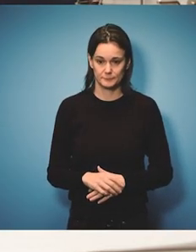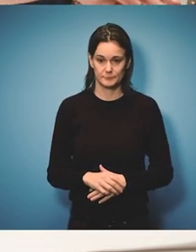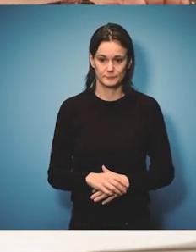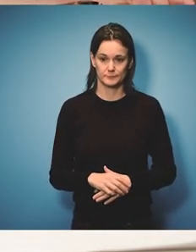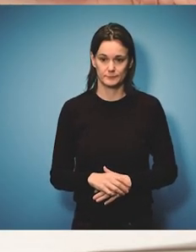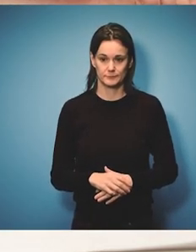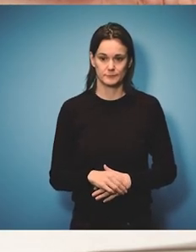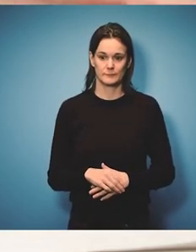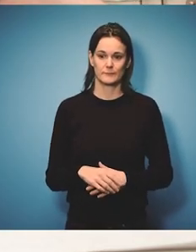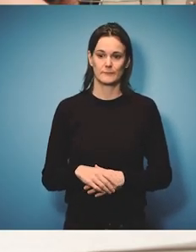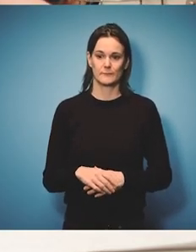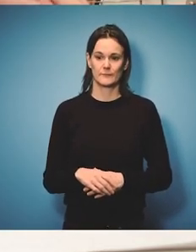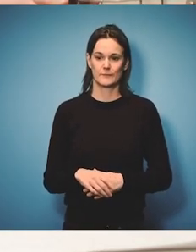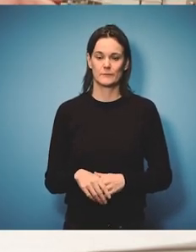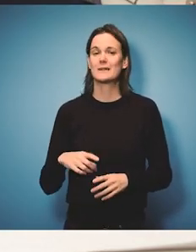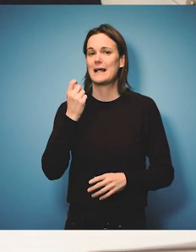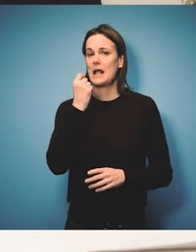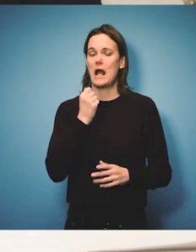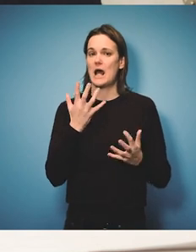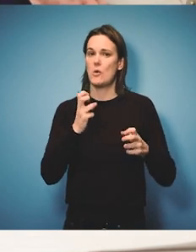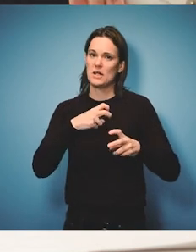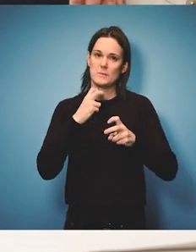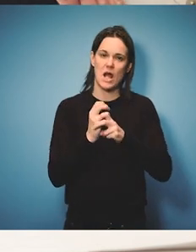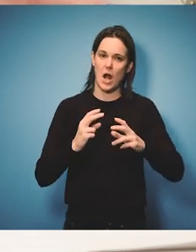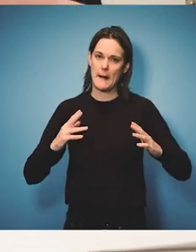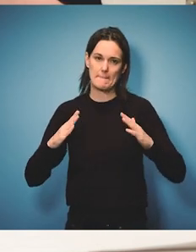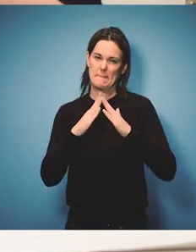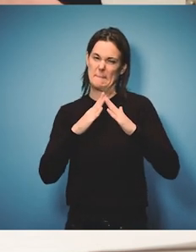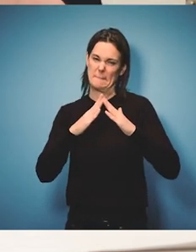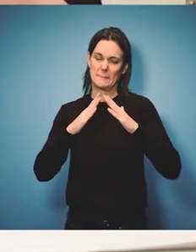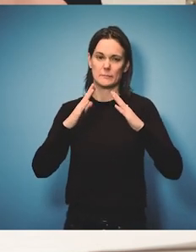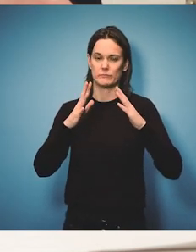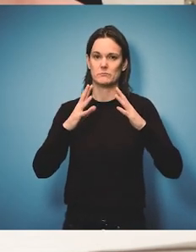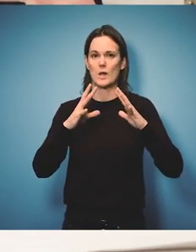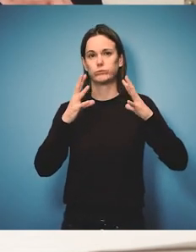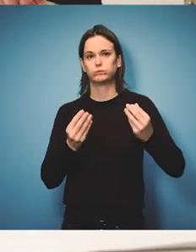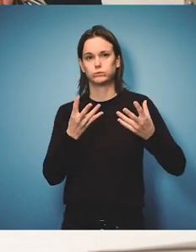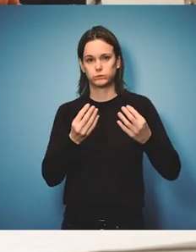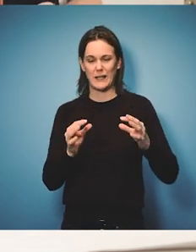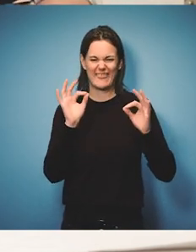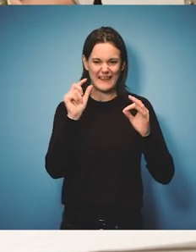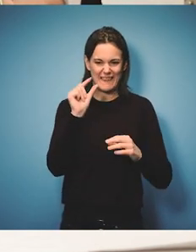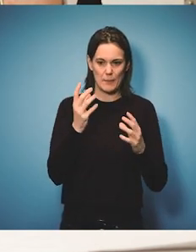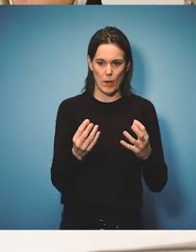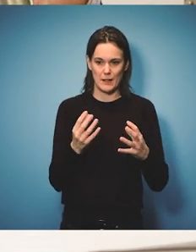So it's getting there. I want to have this a little bit soft for the way that I'm doing it.